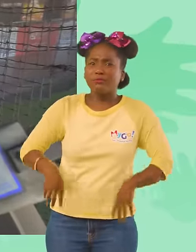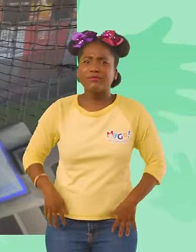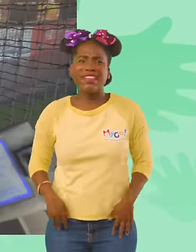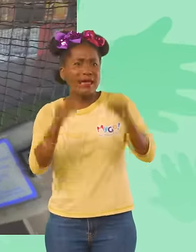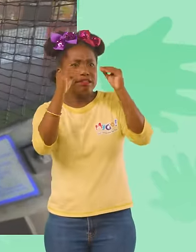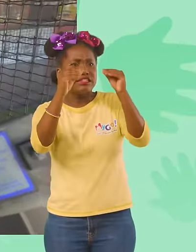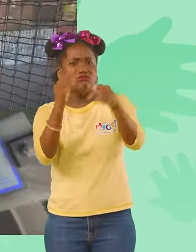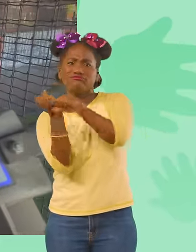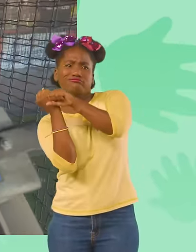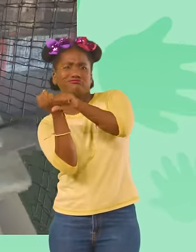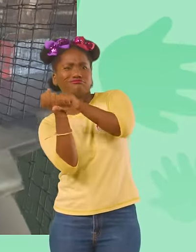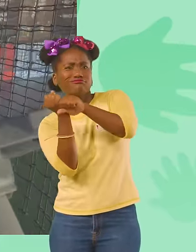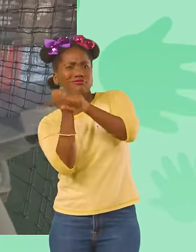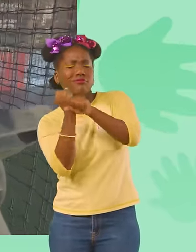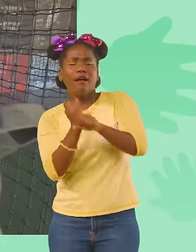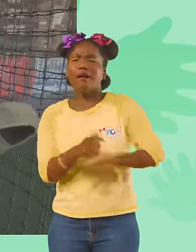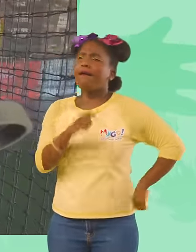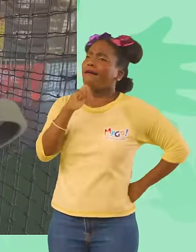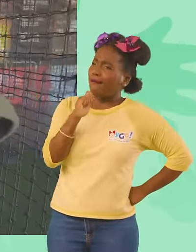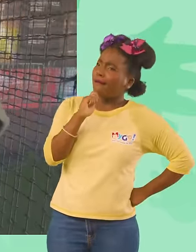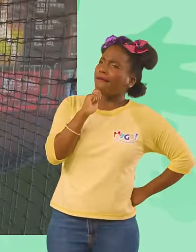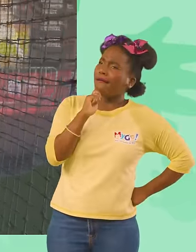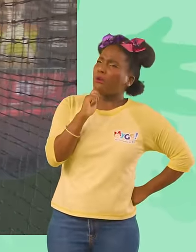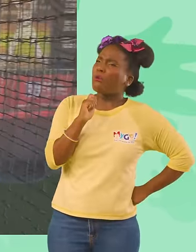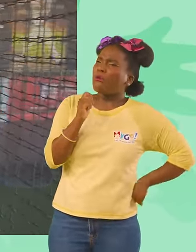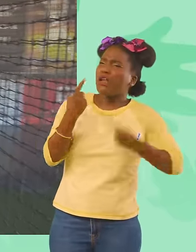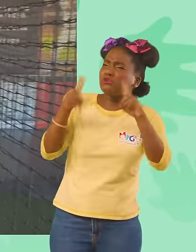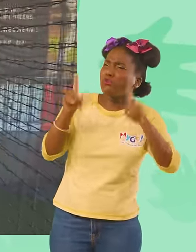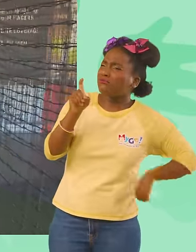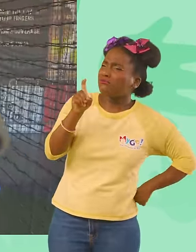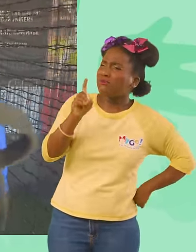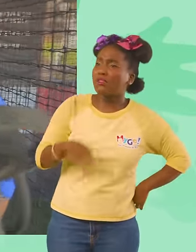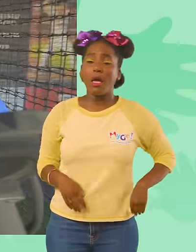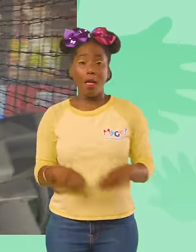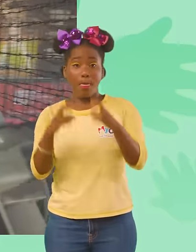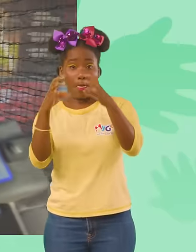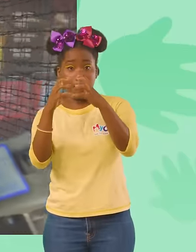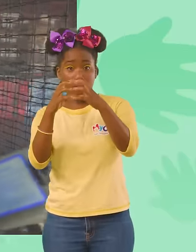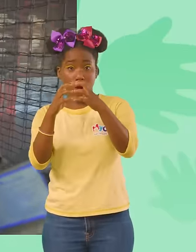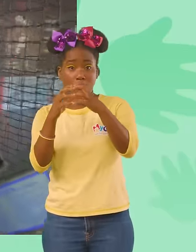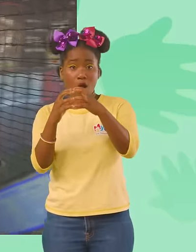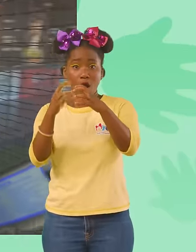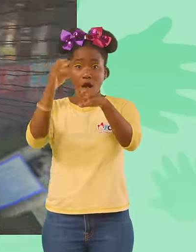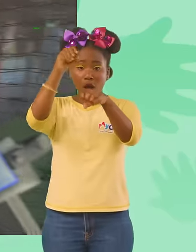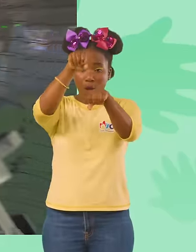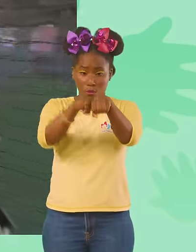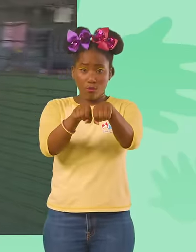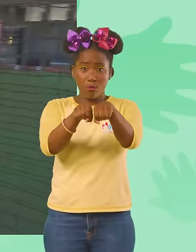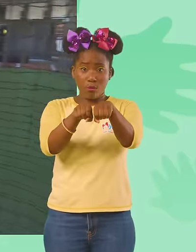teaches you how to bat. Ooh, teaches you how to bat? How does it work? You put the ball in the